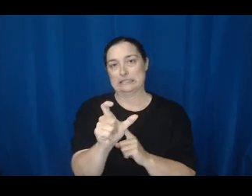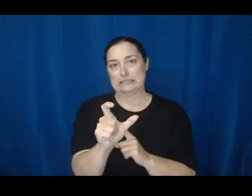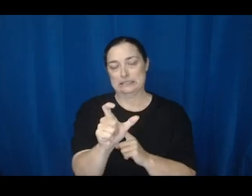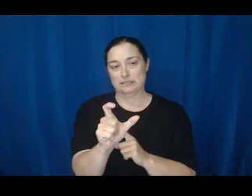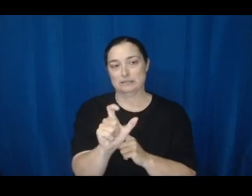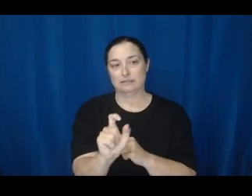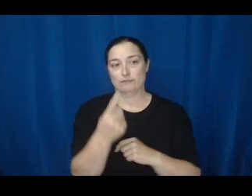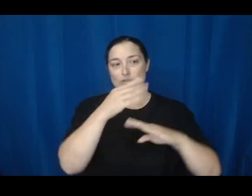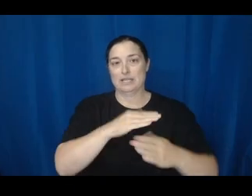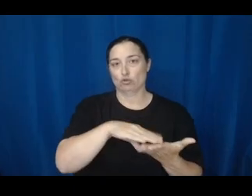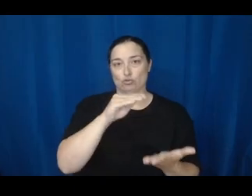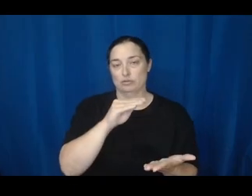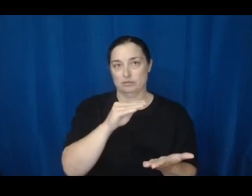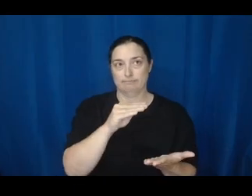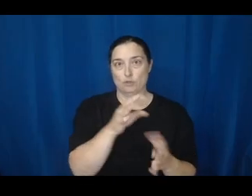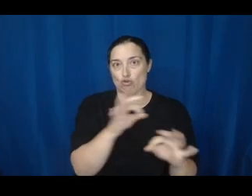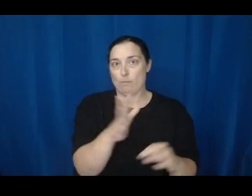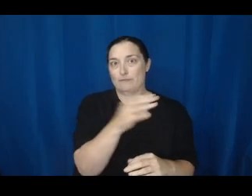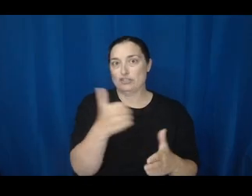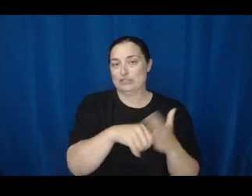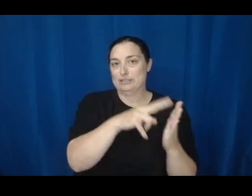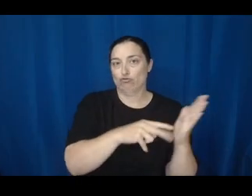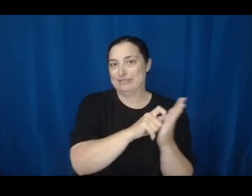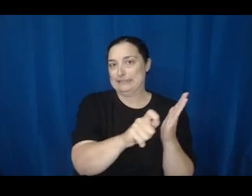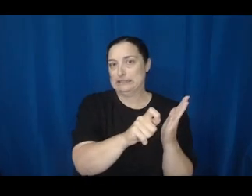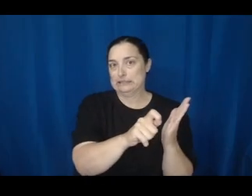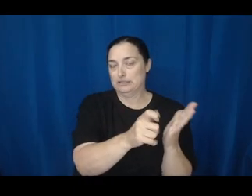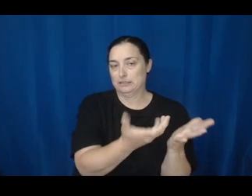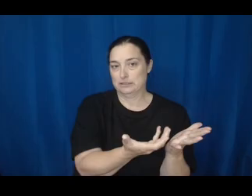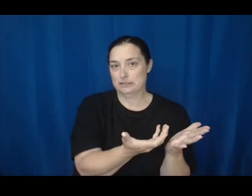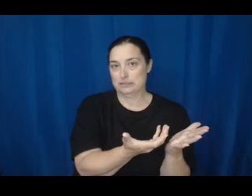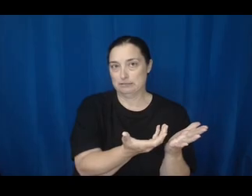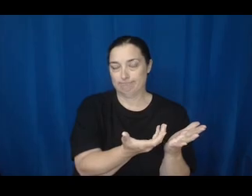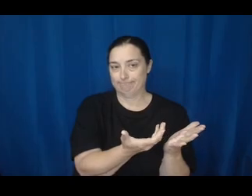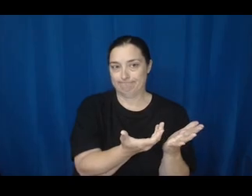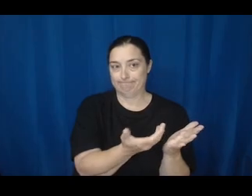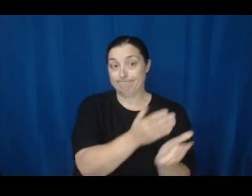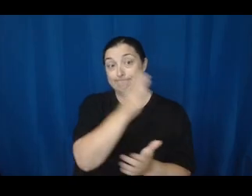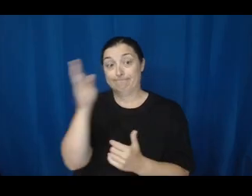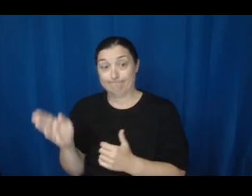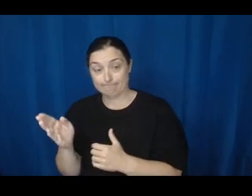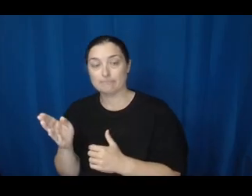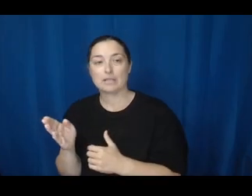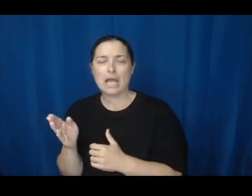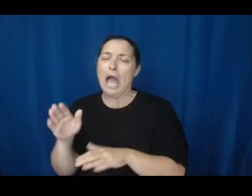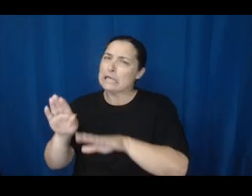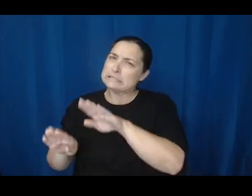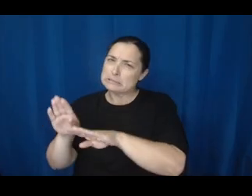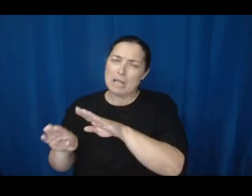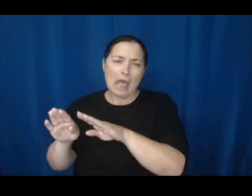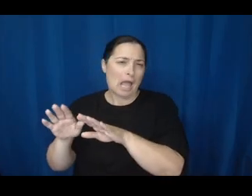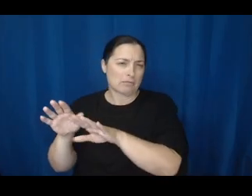in reading literacy in these international studies. And the same trend has been there with the other kids, but not to the same